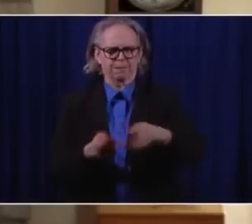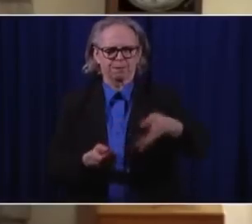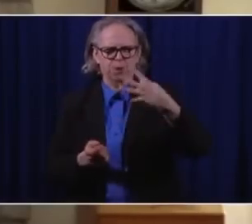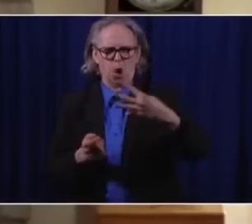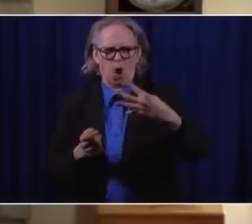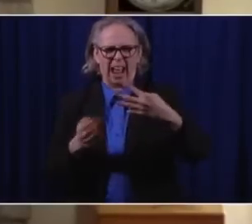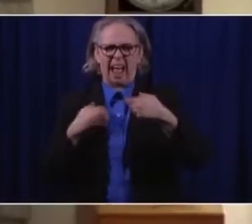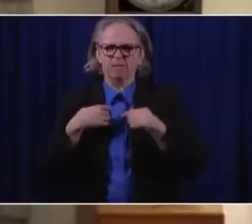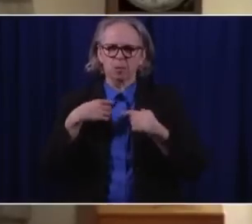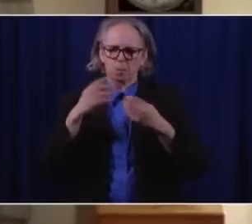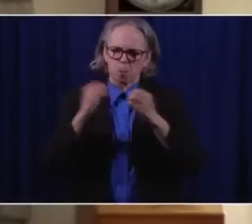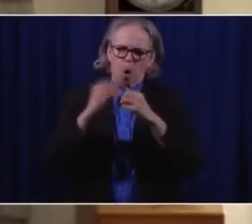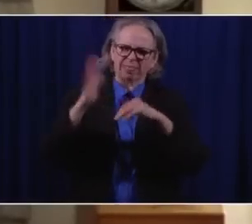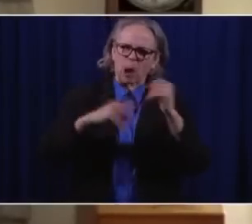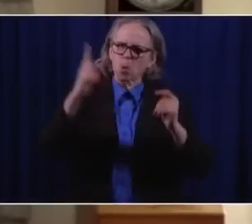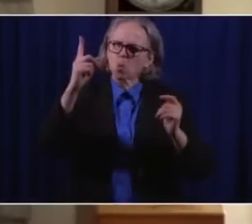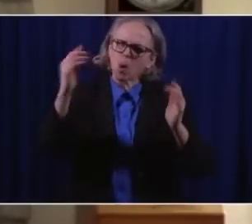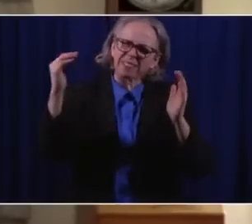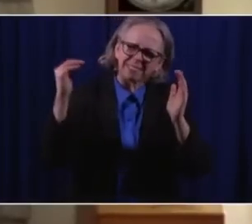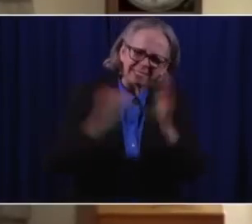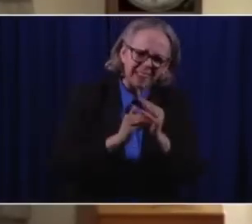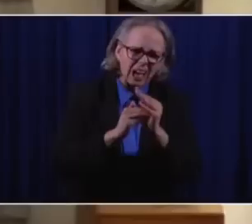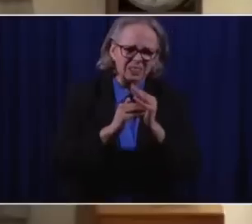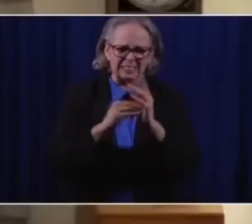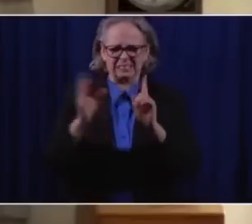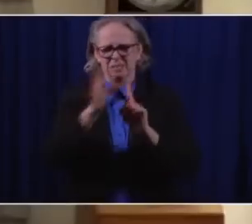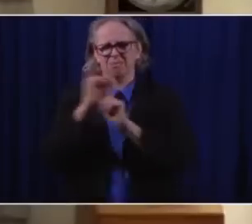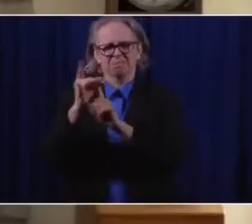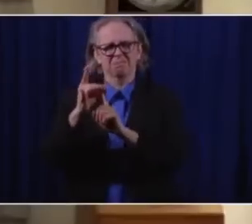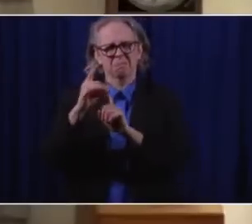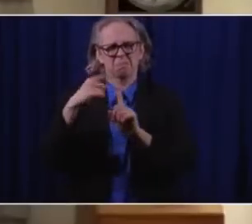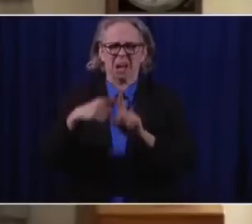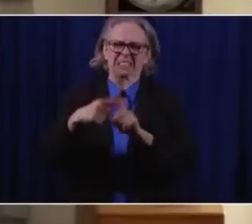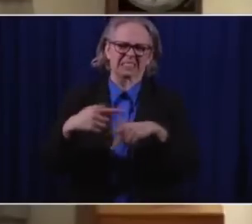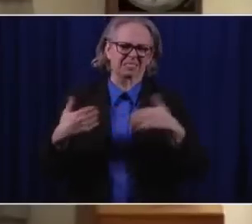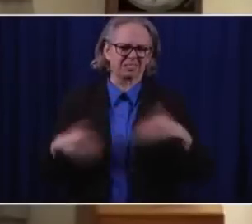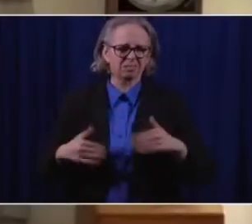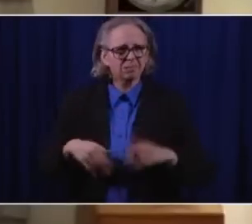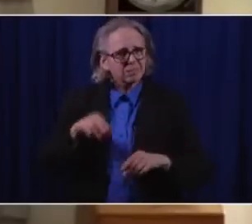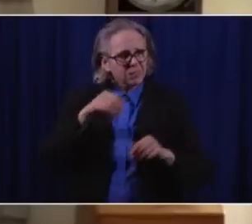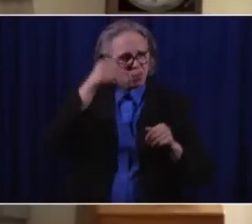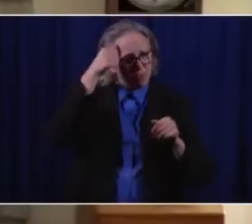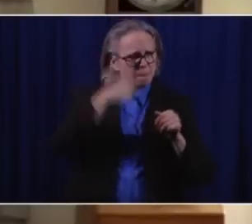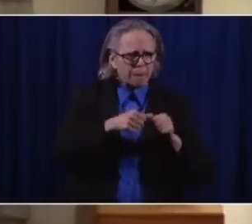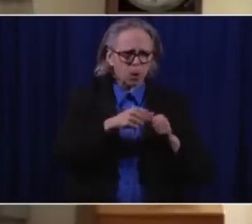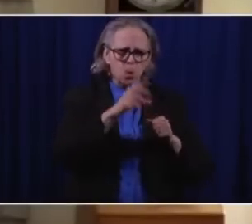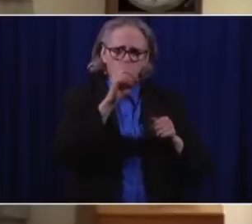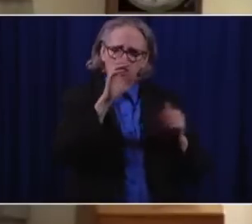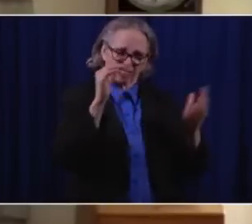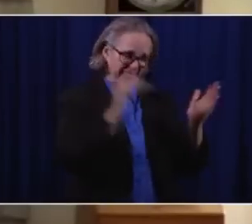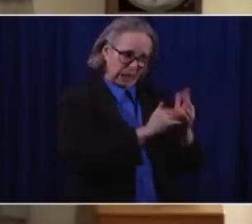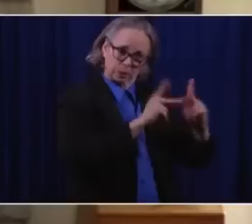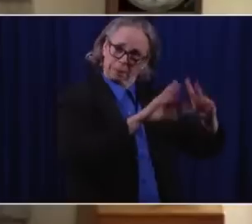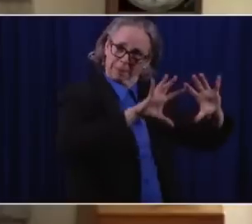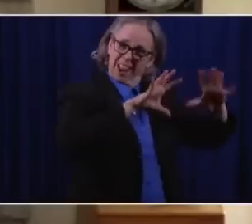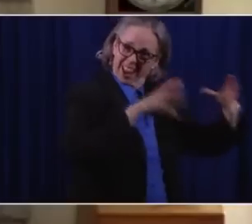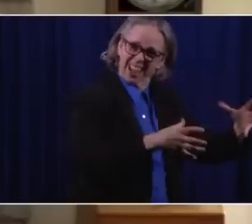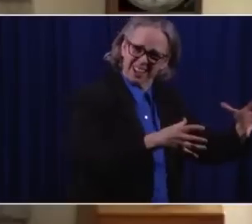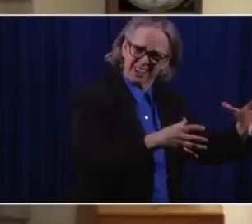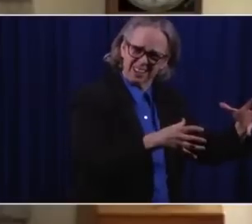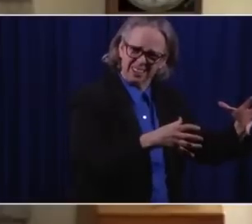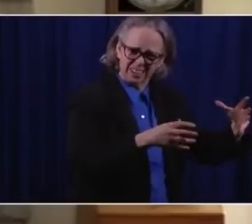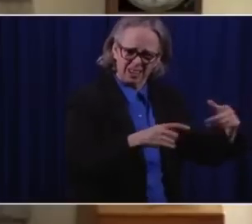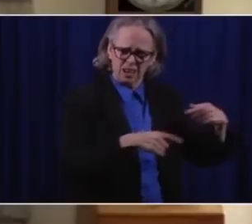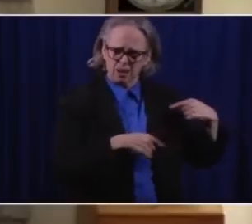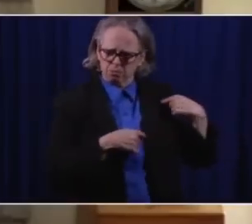So just doing the math, what that means is that in the last 2 weeks, 1